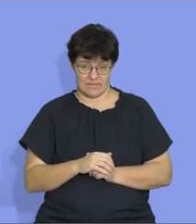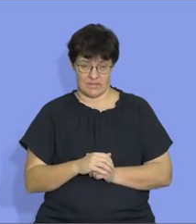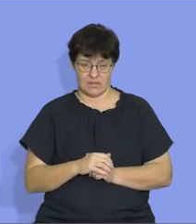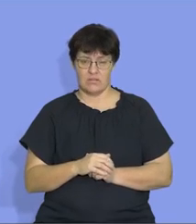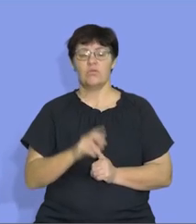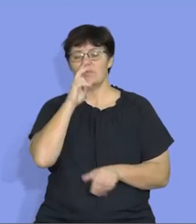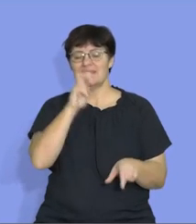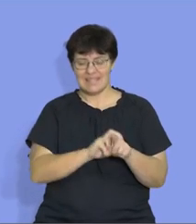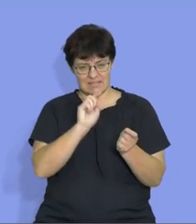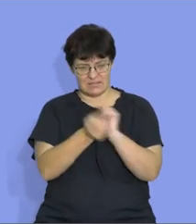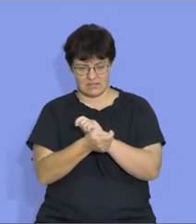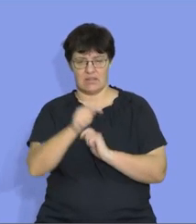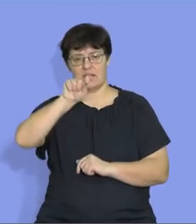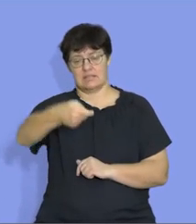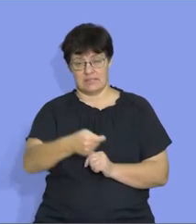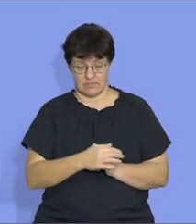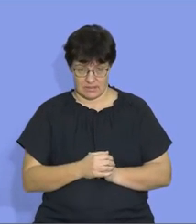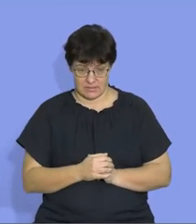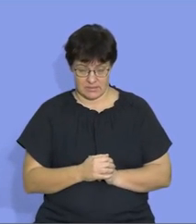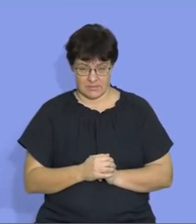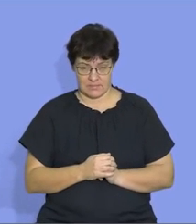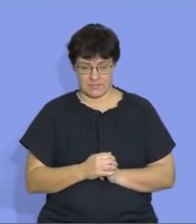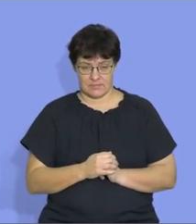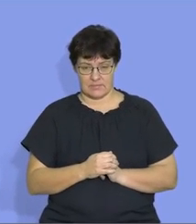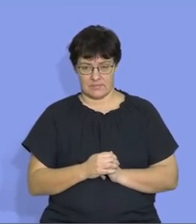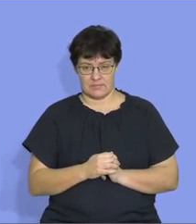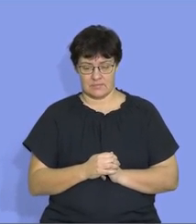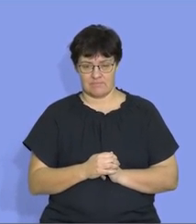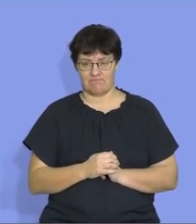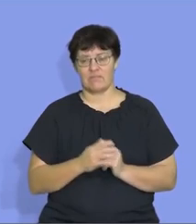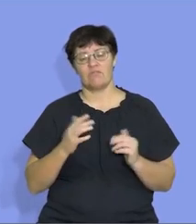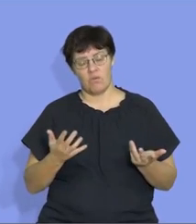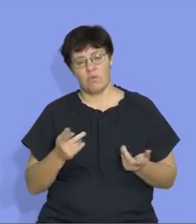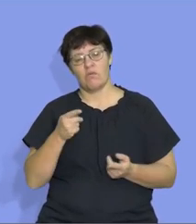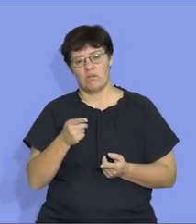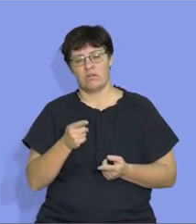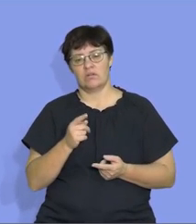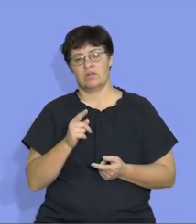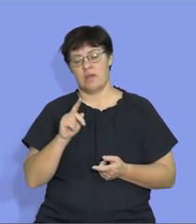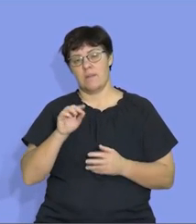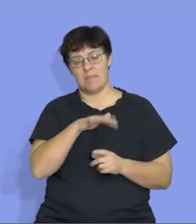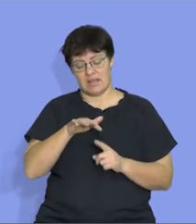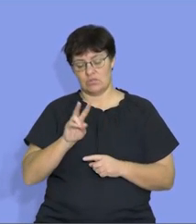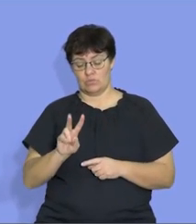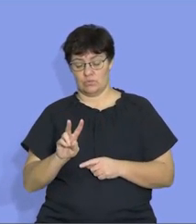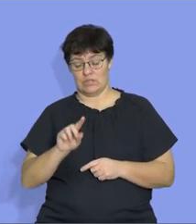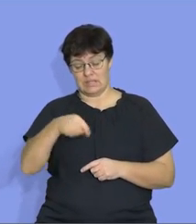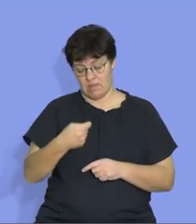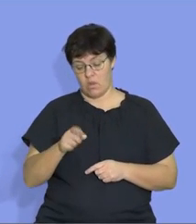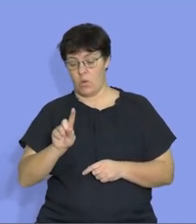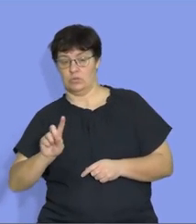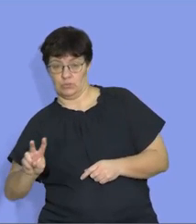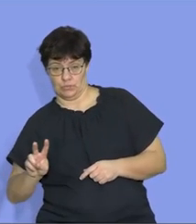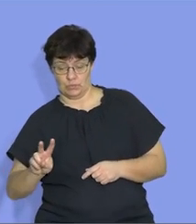You are able to convert that to a decimal fraction in terms of, 2 decimal places. Very, very important,